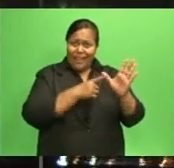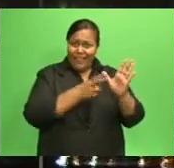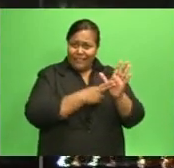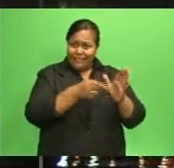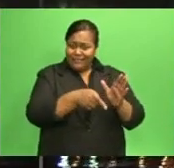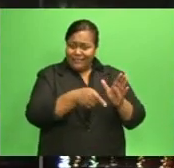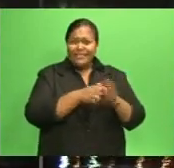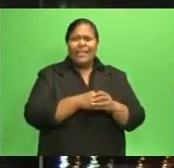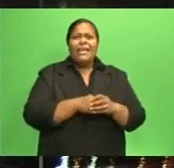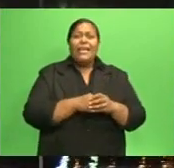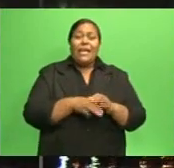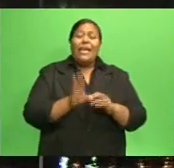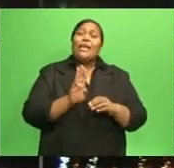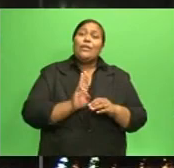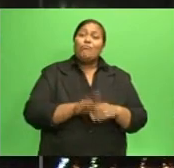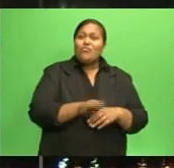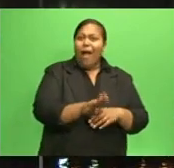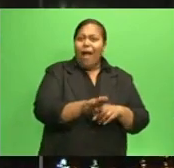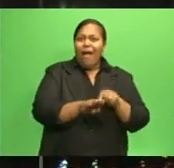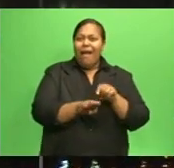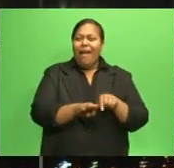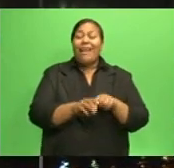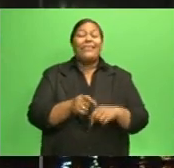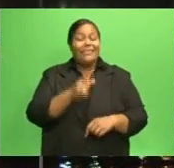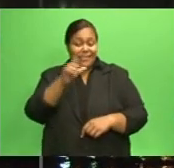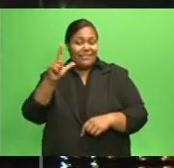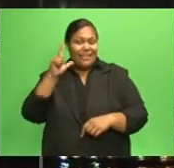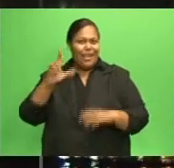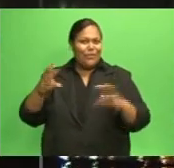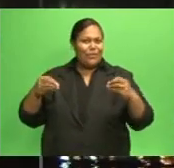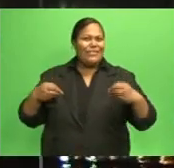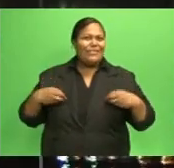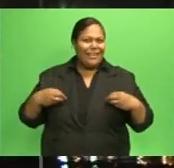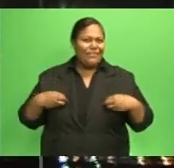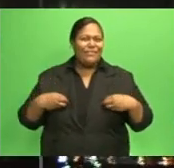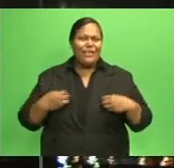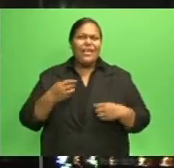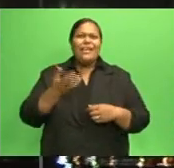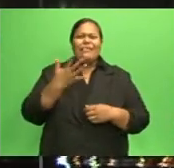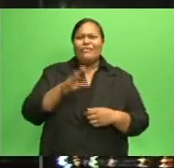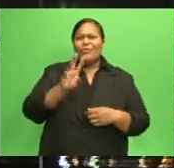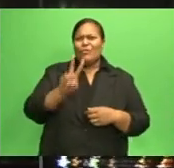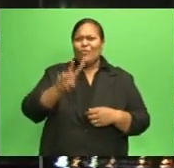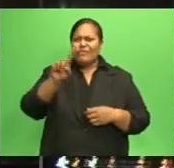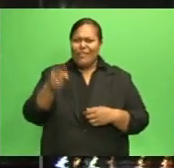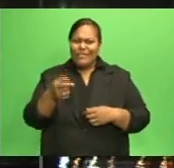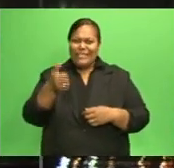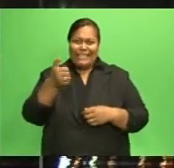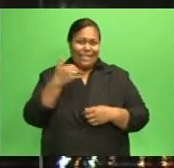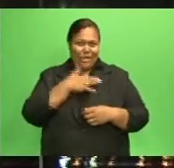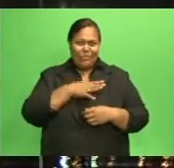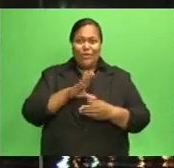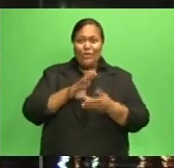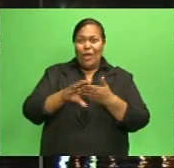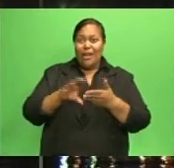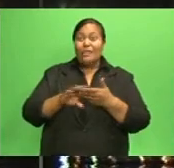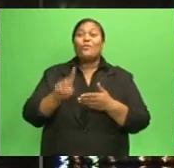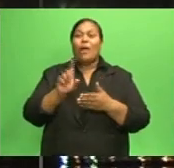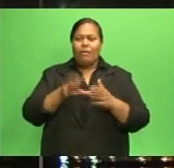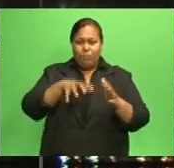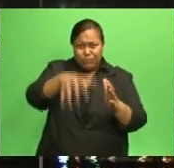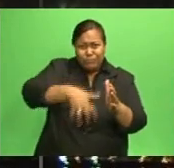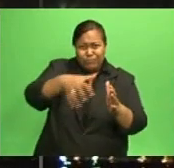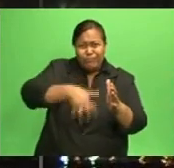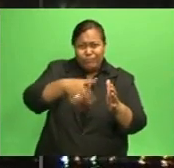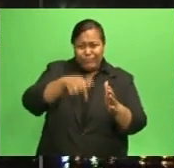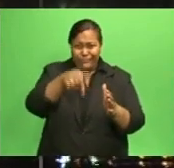village in Riketi, Maduata yesterday received $32,600 as royalty for the Naimbulu bauxite mine